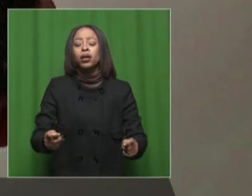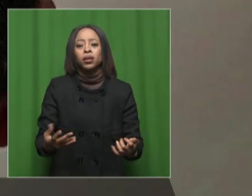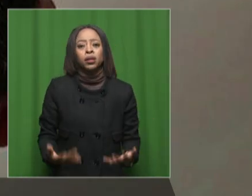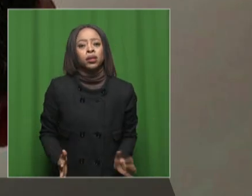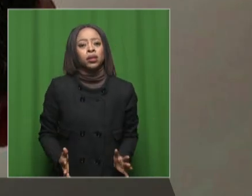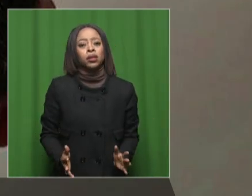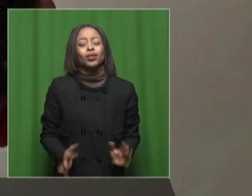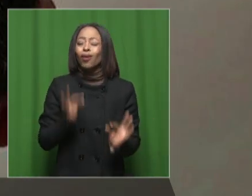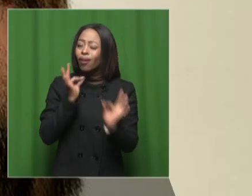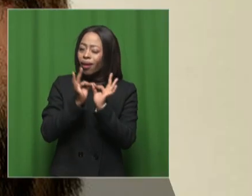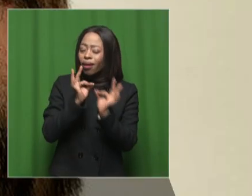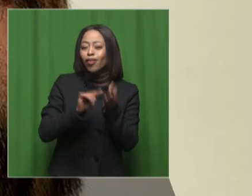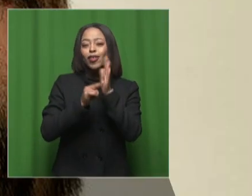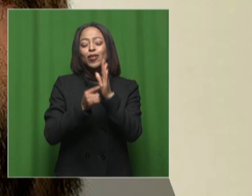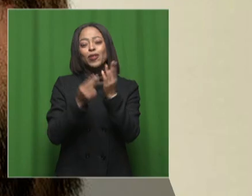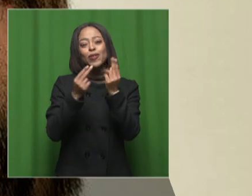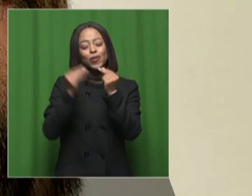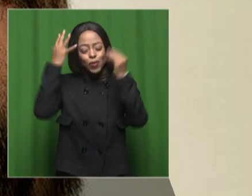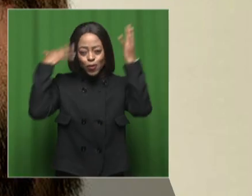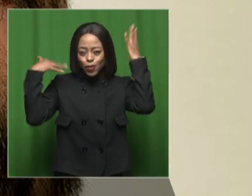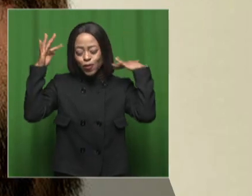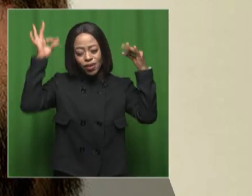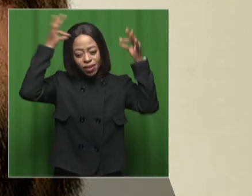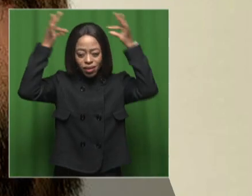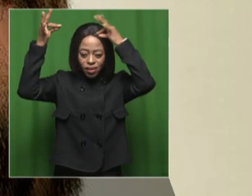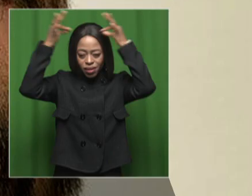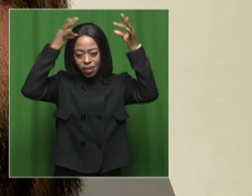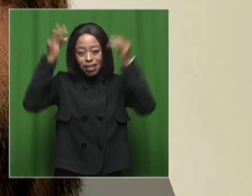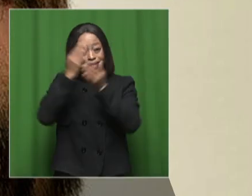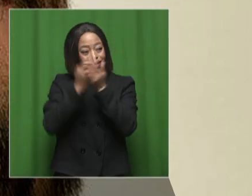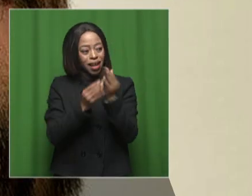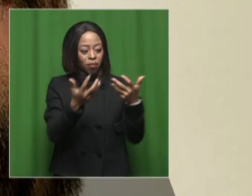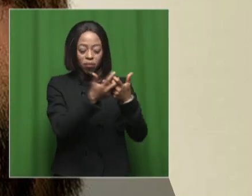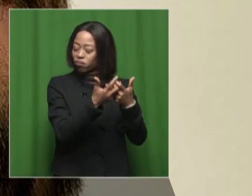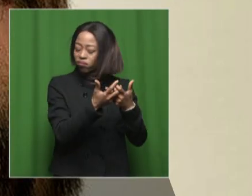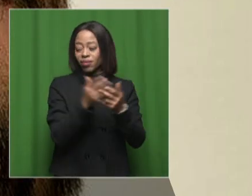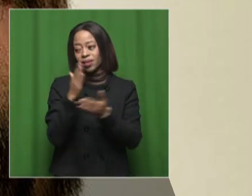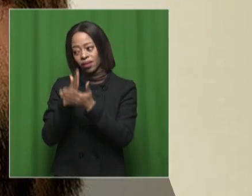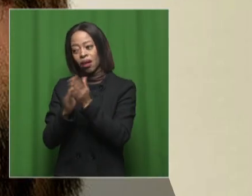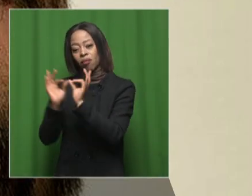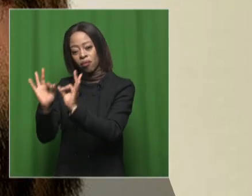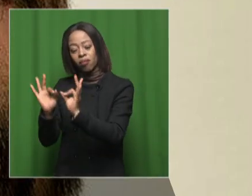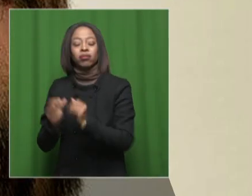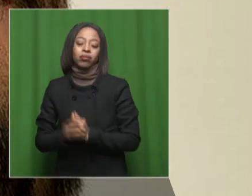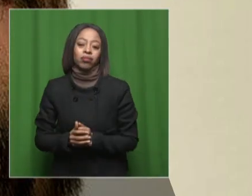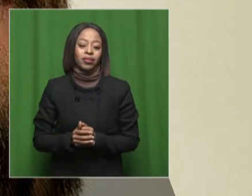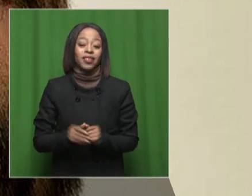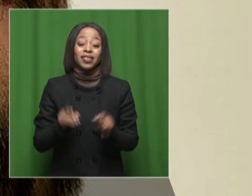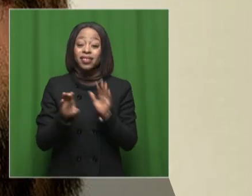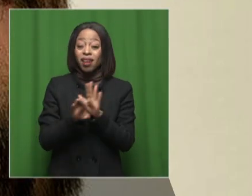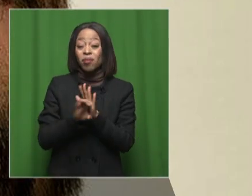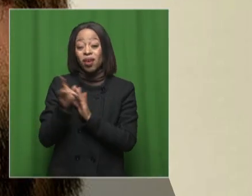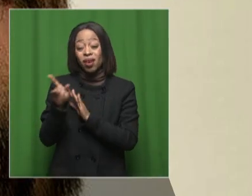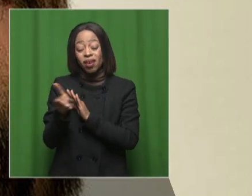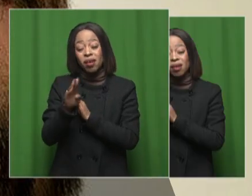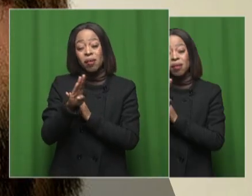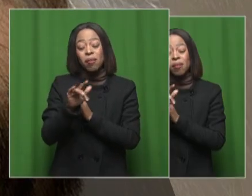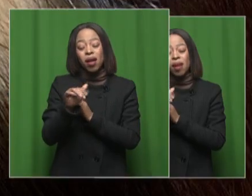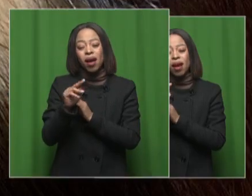doing hair transplant. You cannot do hair transplant for certain conditions, for example, like inflammatory conditions like lichen